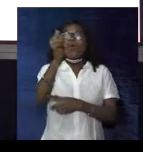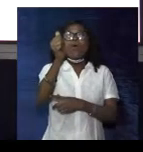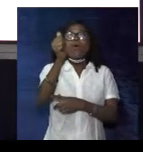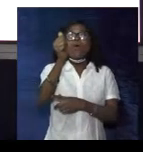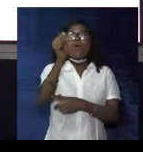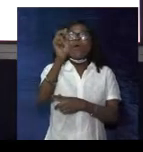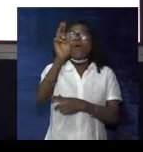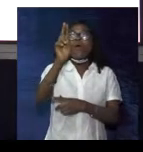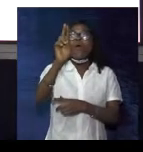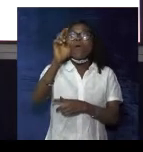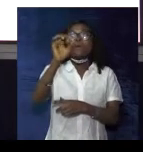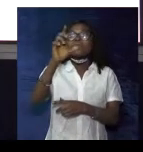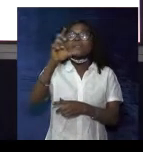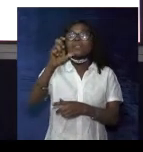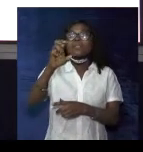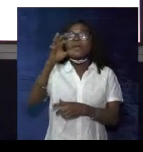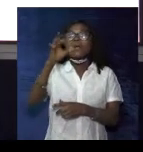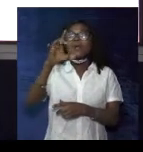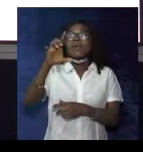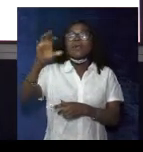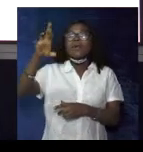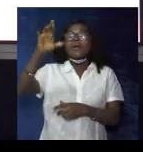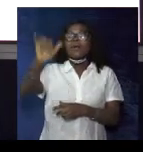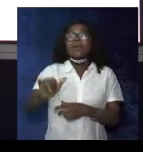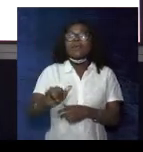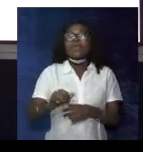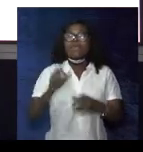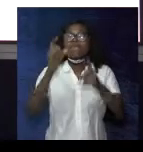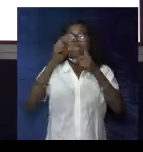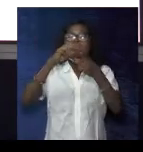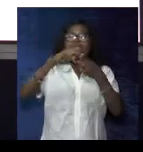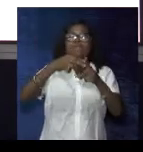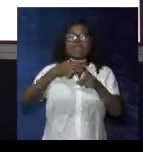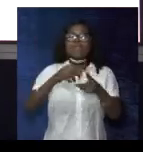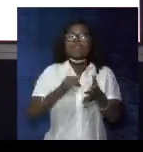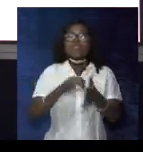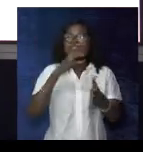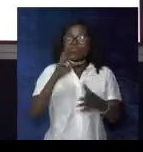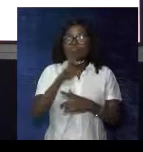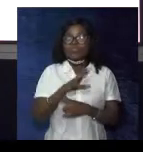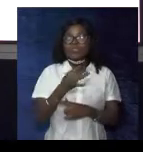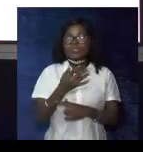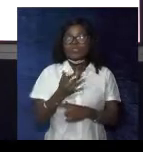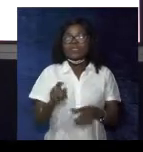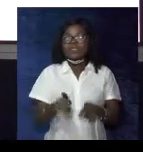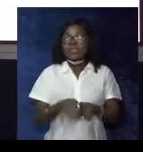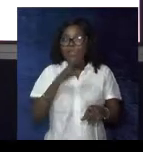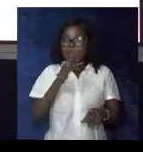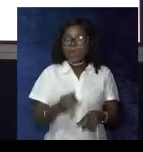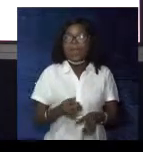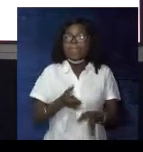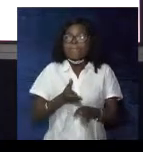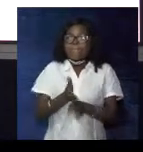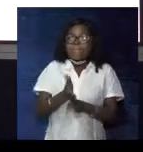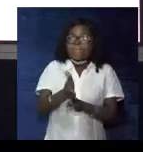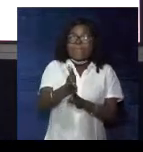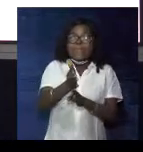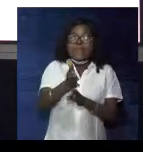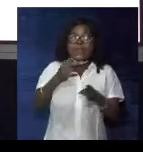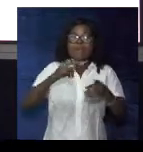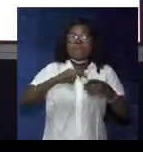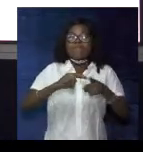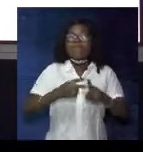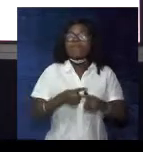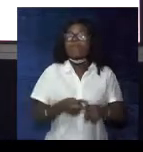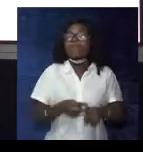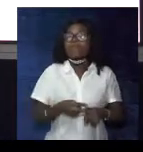verb. It uses the verb have as a main verb. It